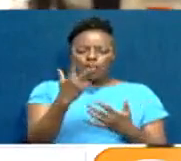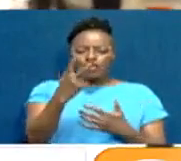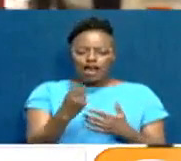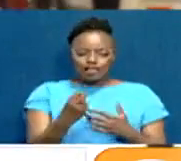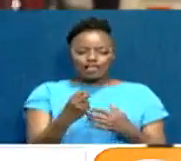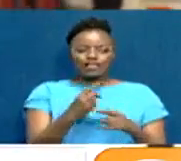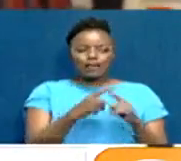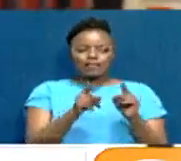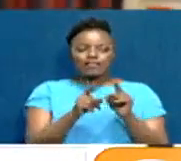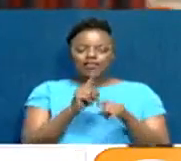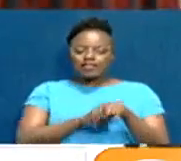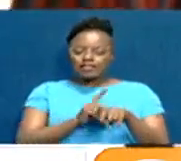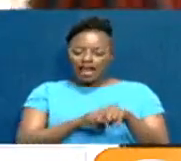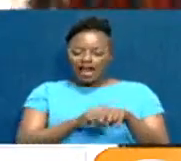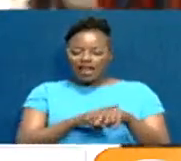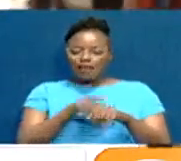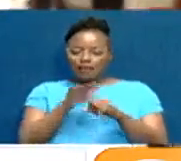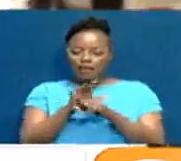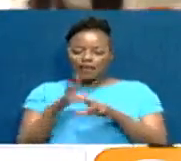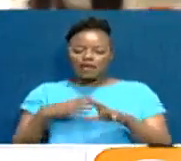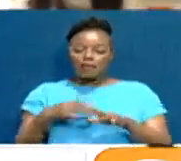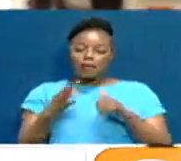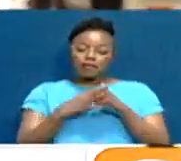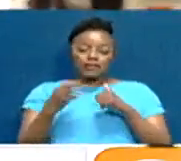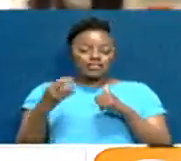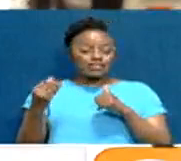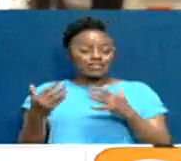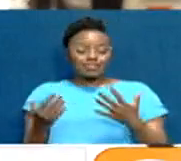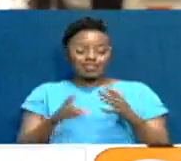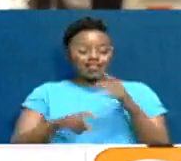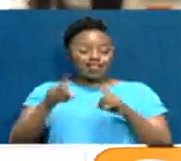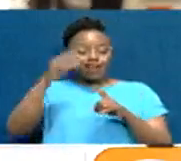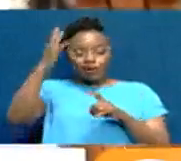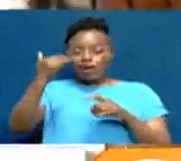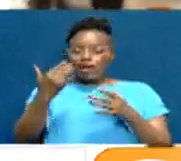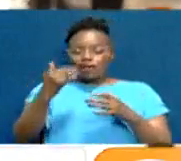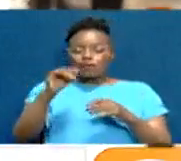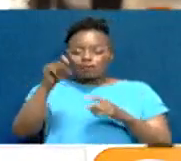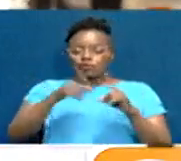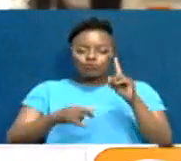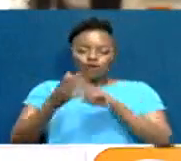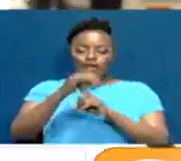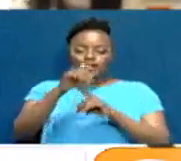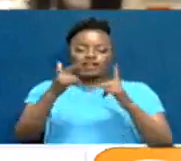30, rush hour tunalipisha 50, tutahave kulipisha kama 80 shillings. Ndio at least tuweze kukapcha hiyo gap